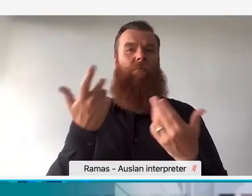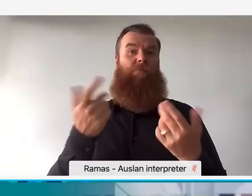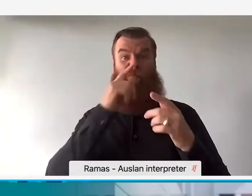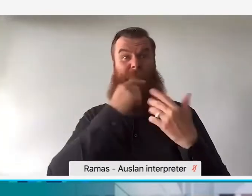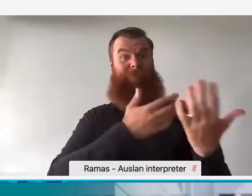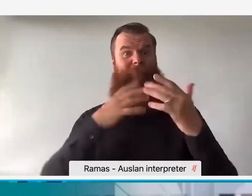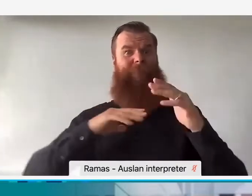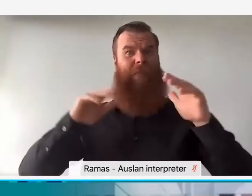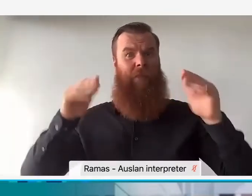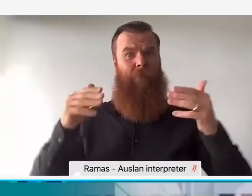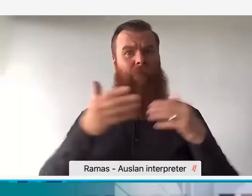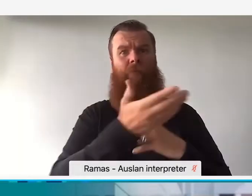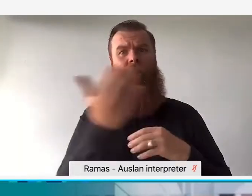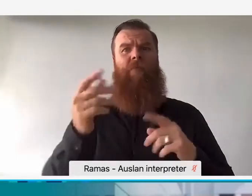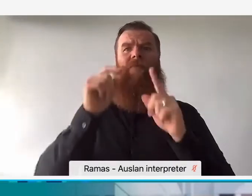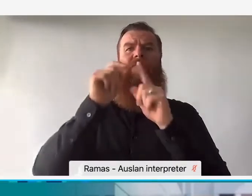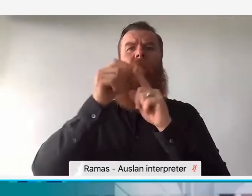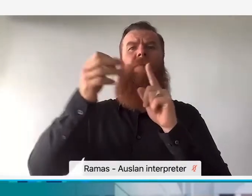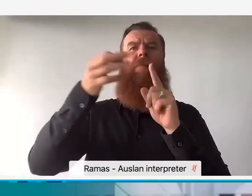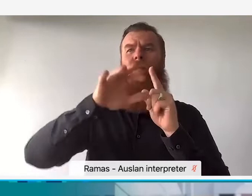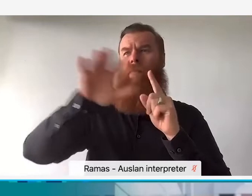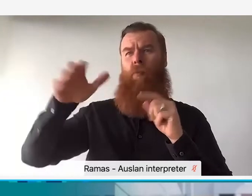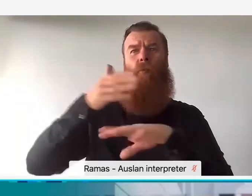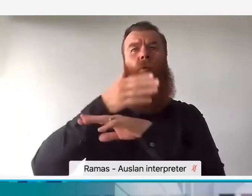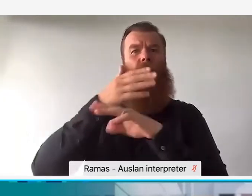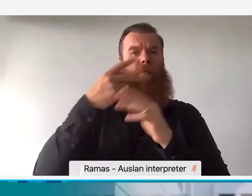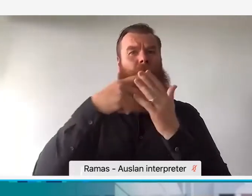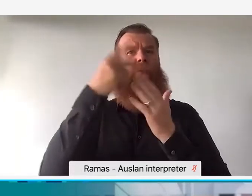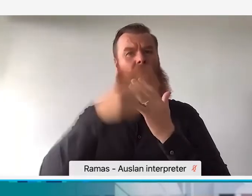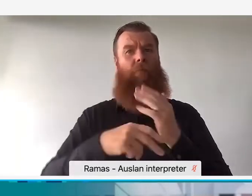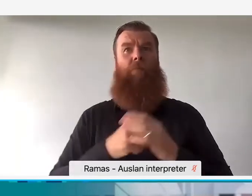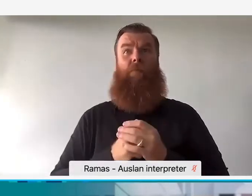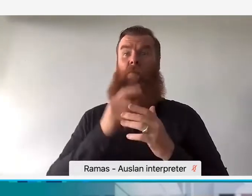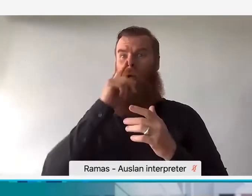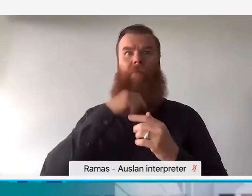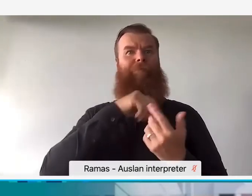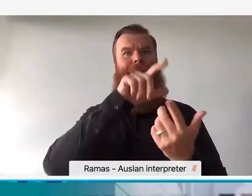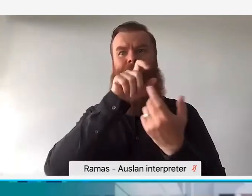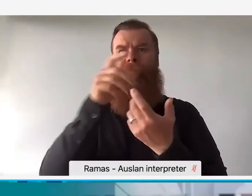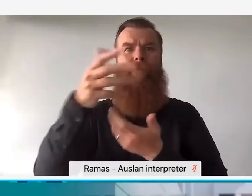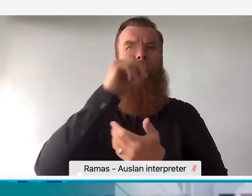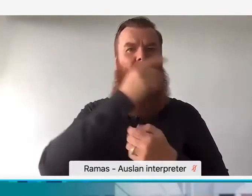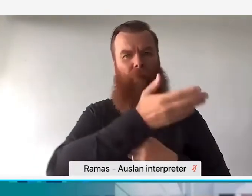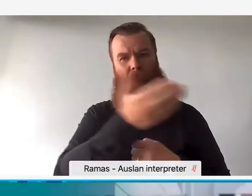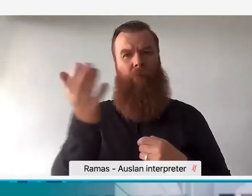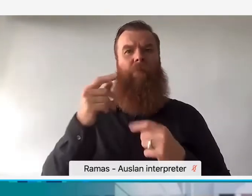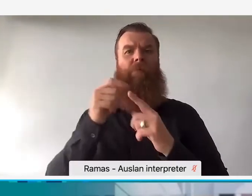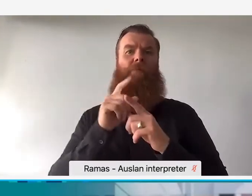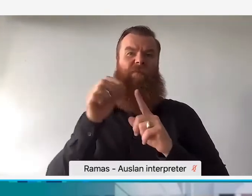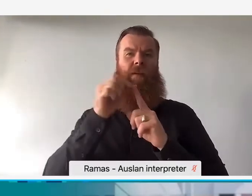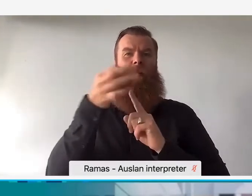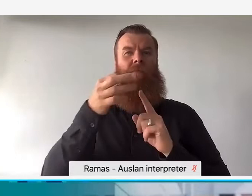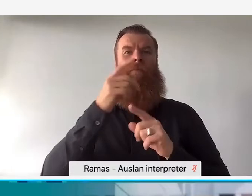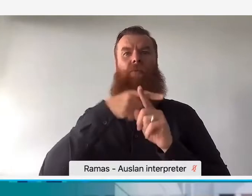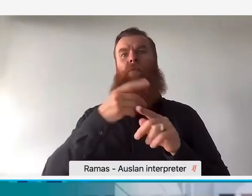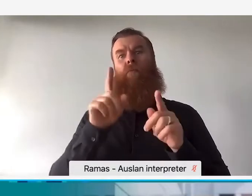local Australians to access Pacific and Timorese aged care workers. However, before I begin,